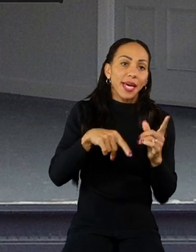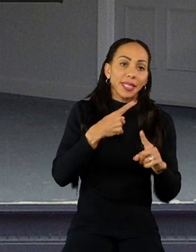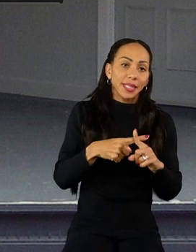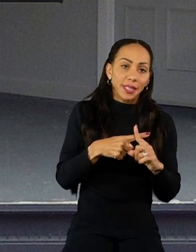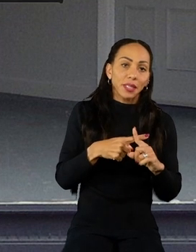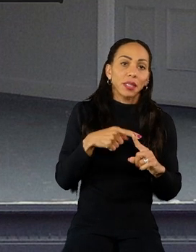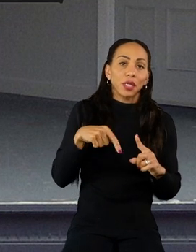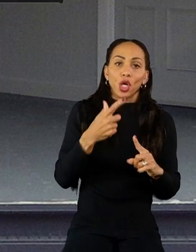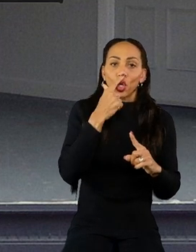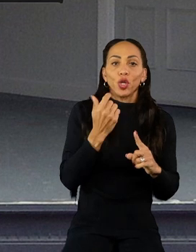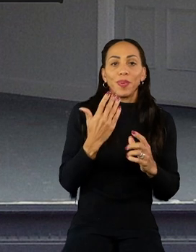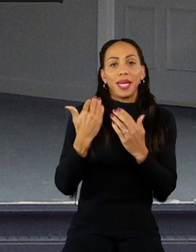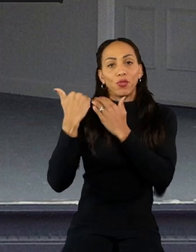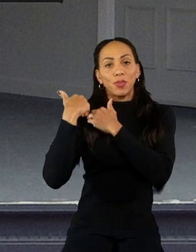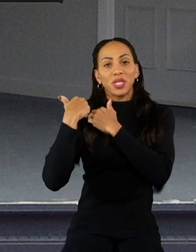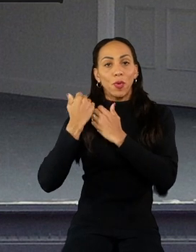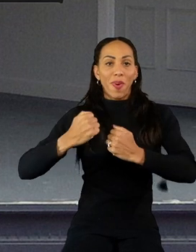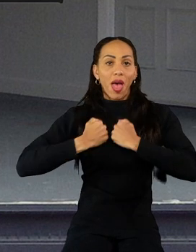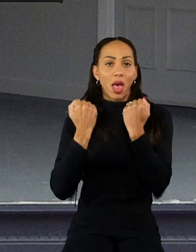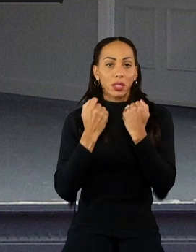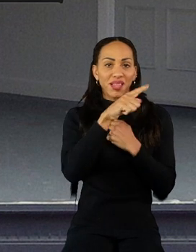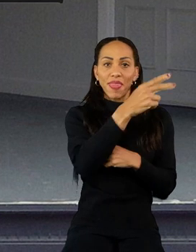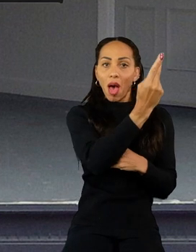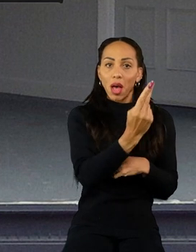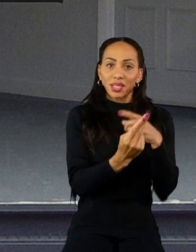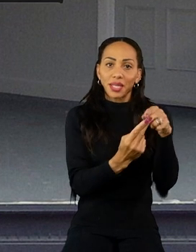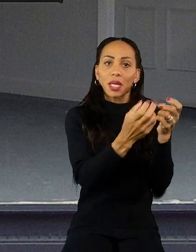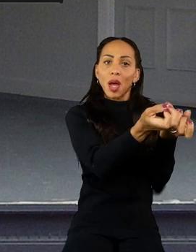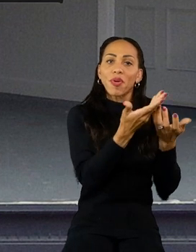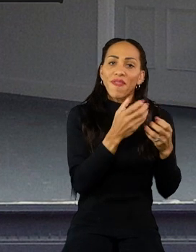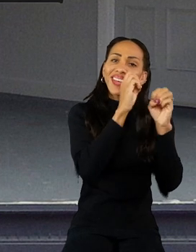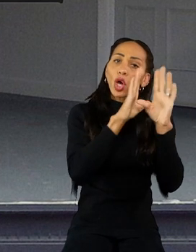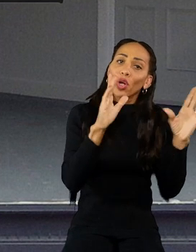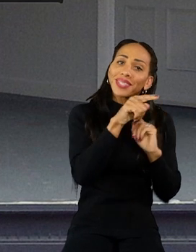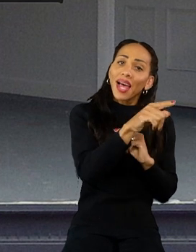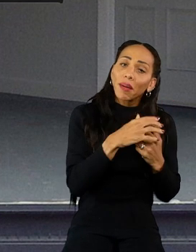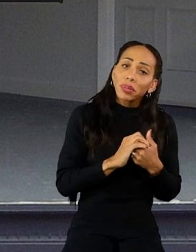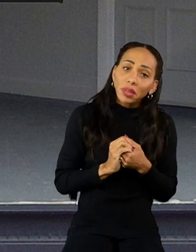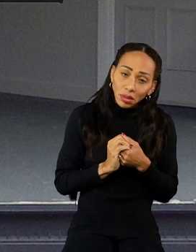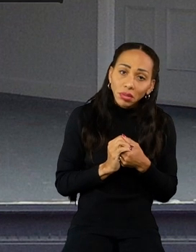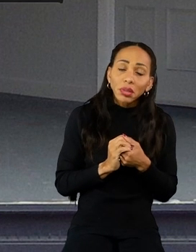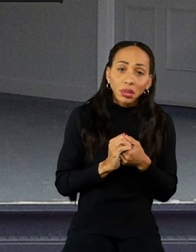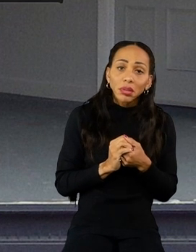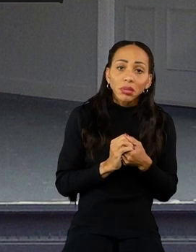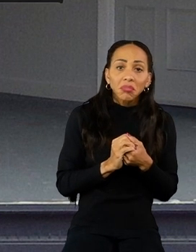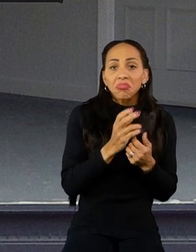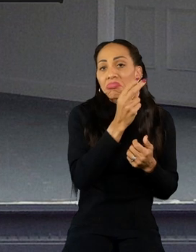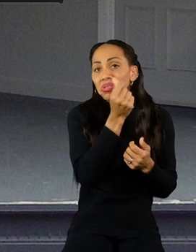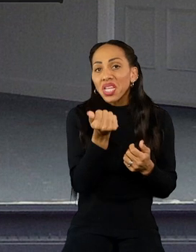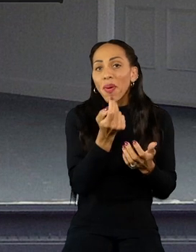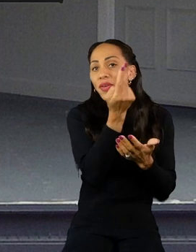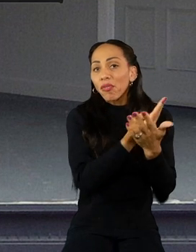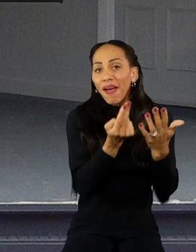together is done at our end. Yes. And the artist is, you know, providing concept,